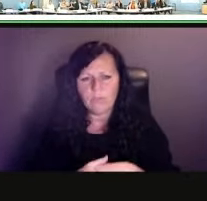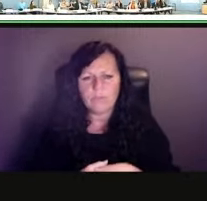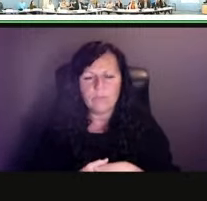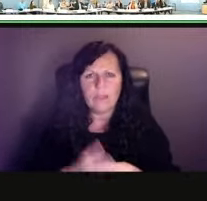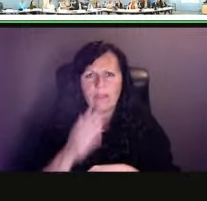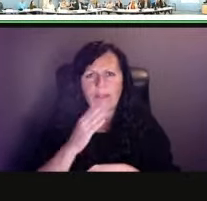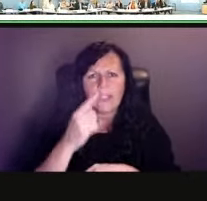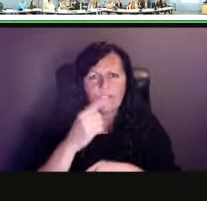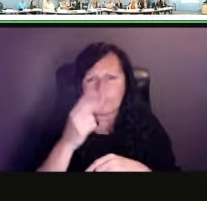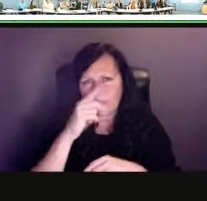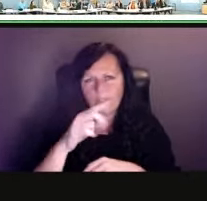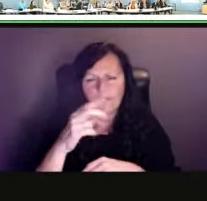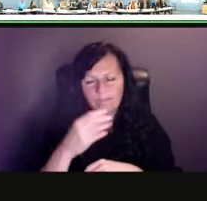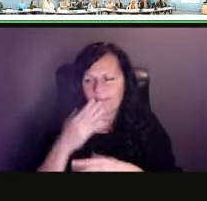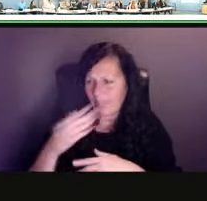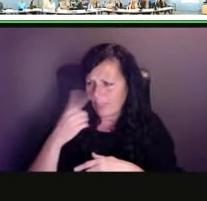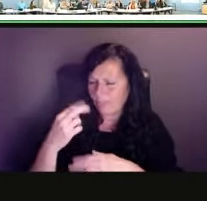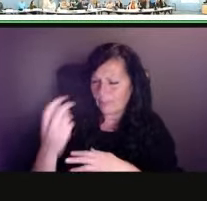Bridget. Yeah.